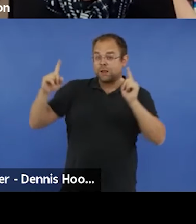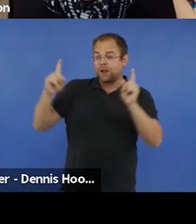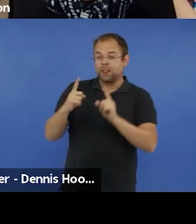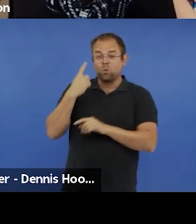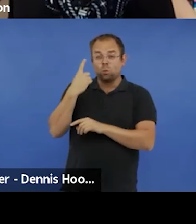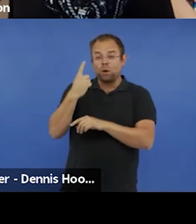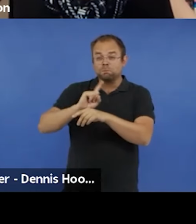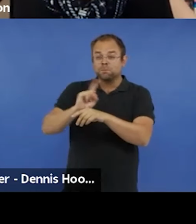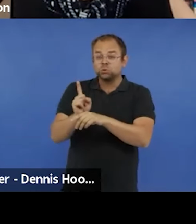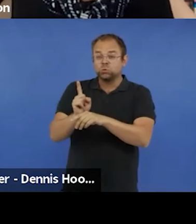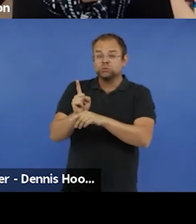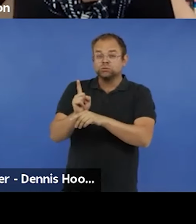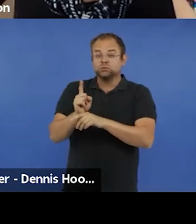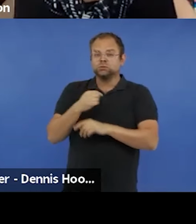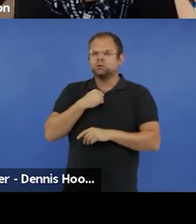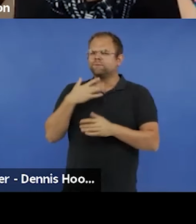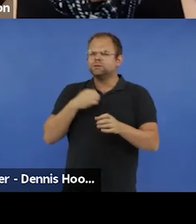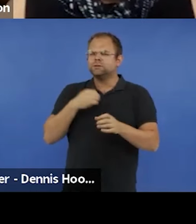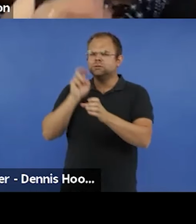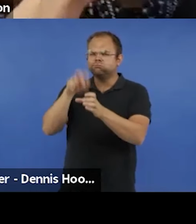practices or challenges that you discussed?